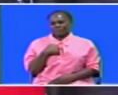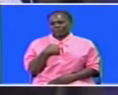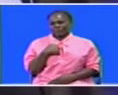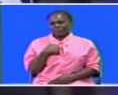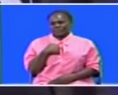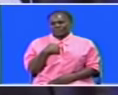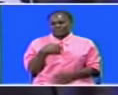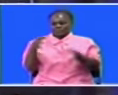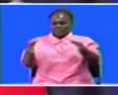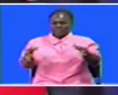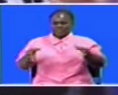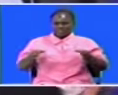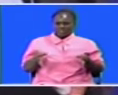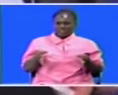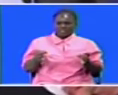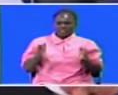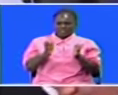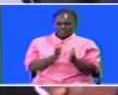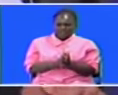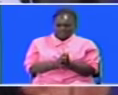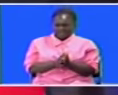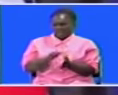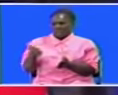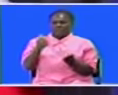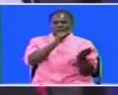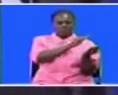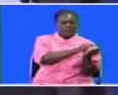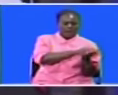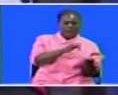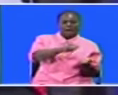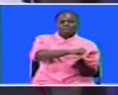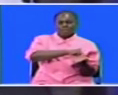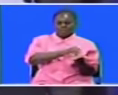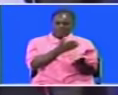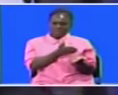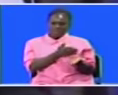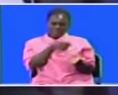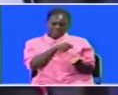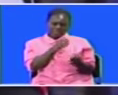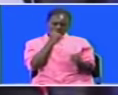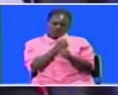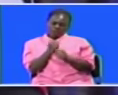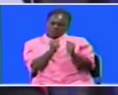that the Treasury and the Federal Reserve Bank of the United States have colluded?